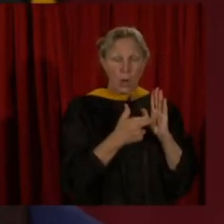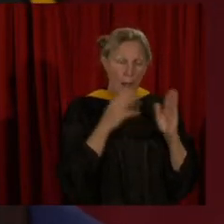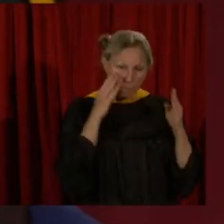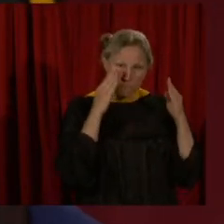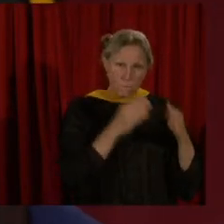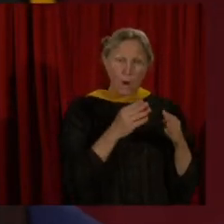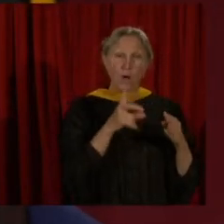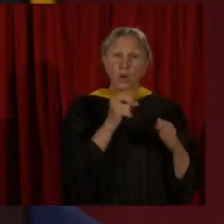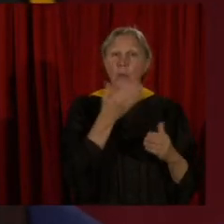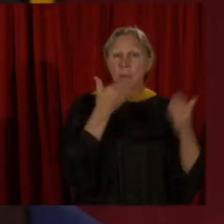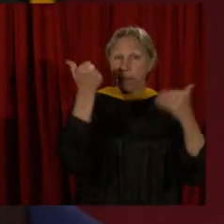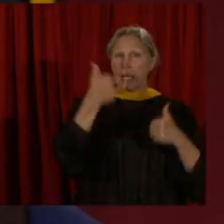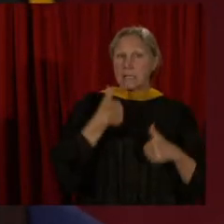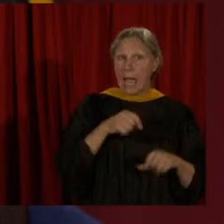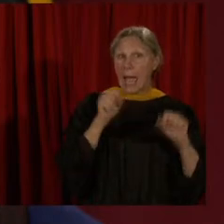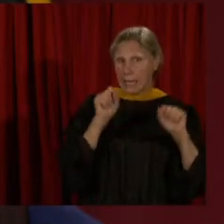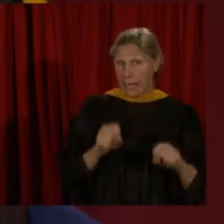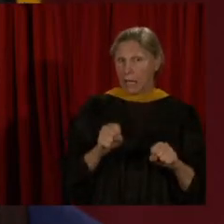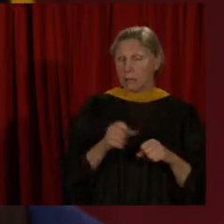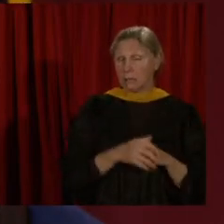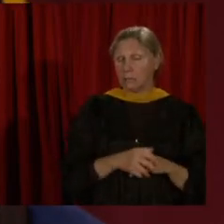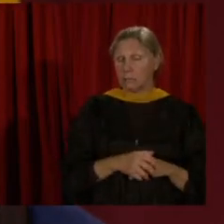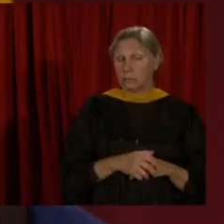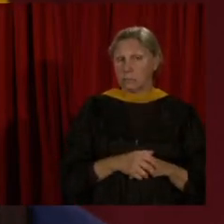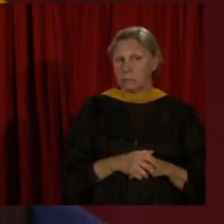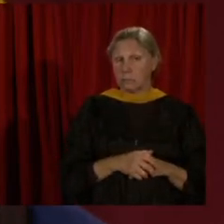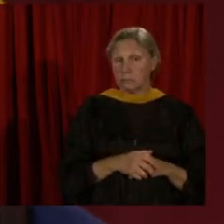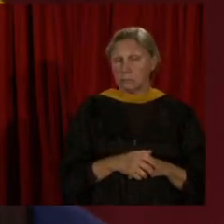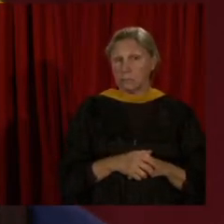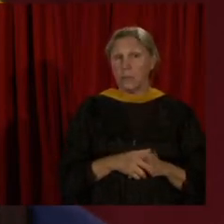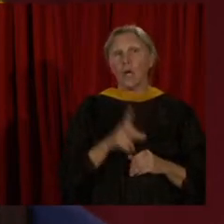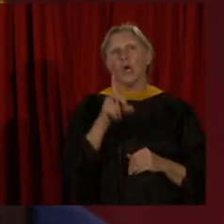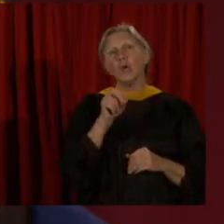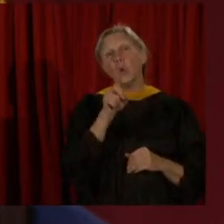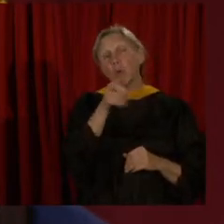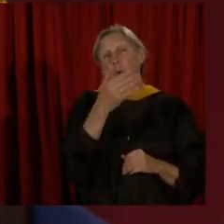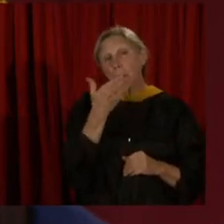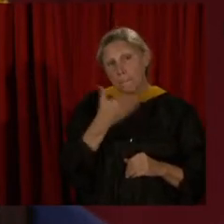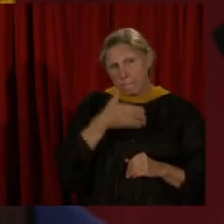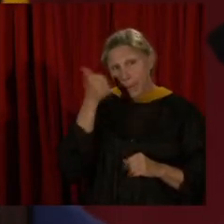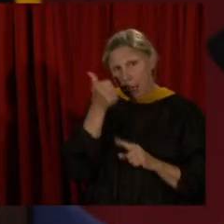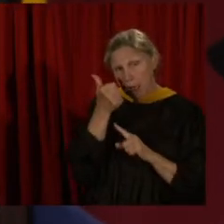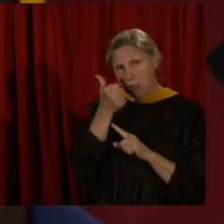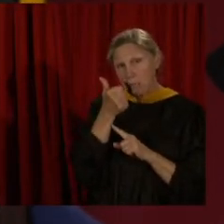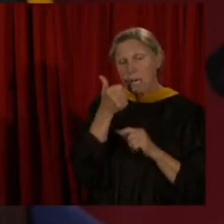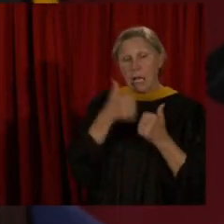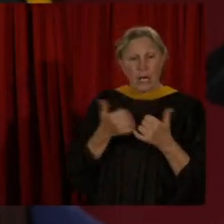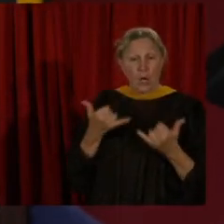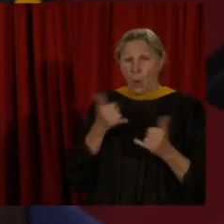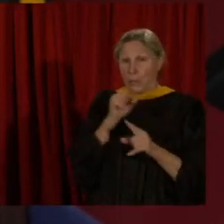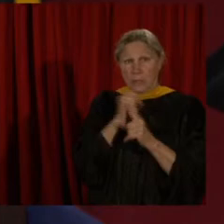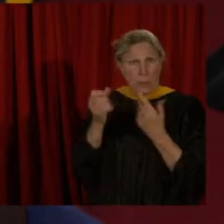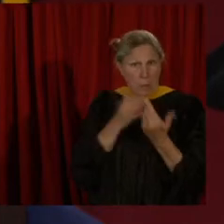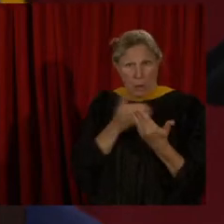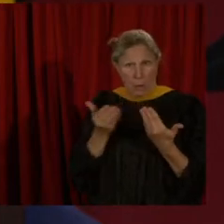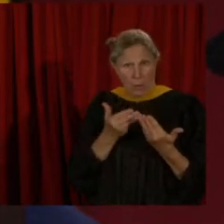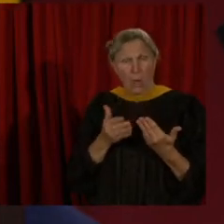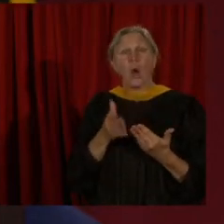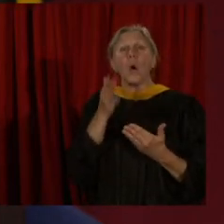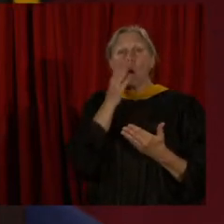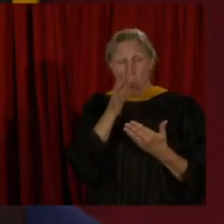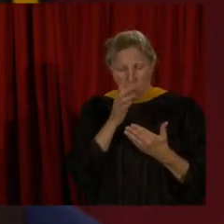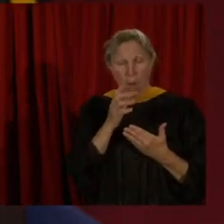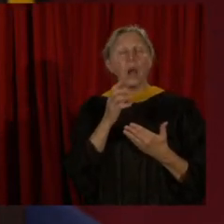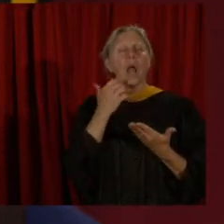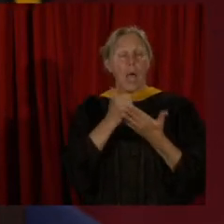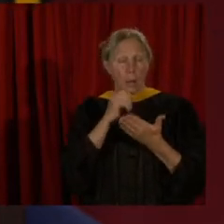on doing the best that I can do. Doing your absolute best in your current situation will set you up